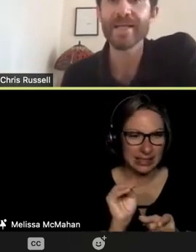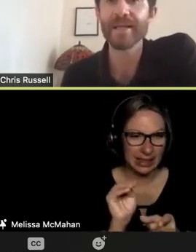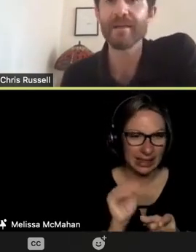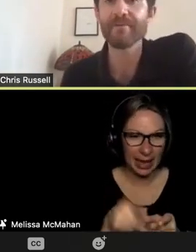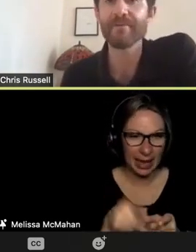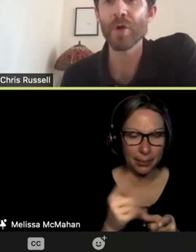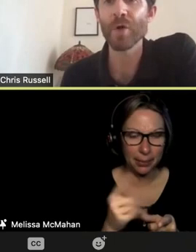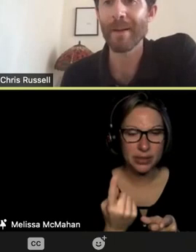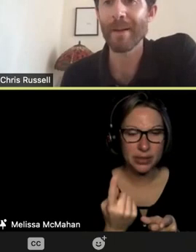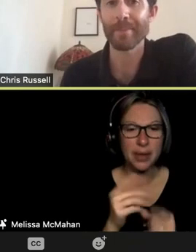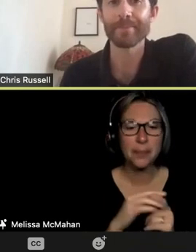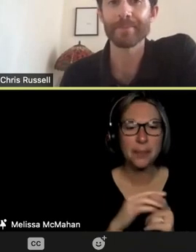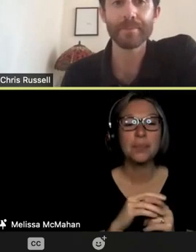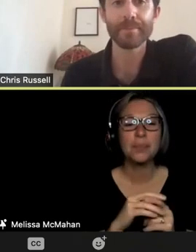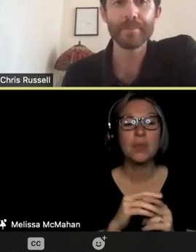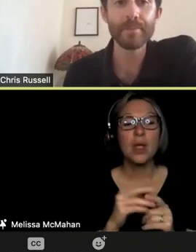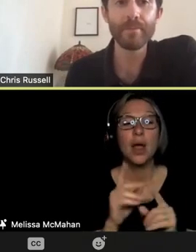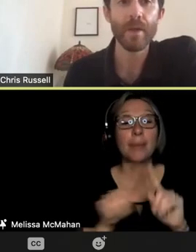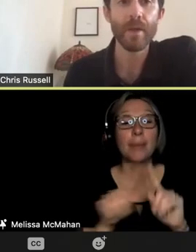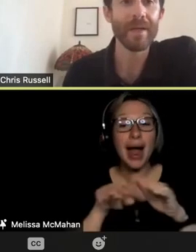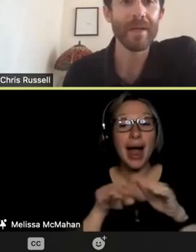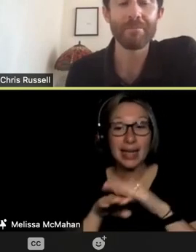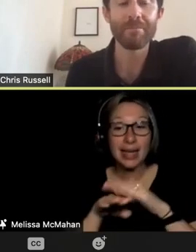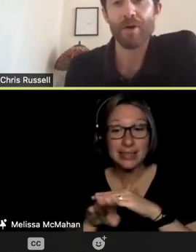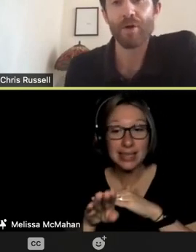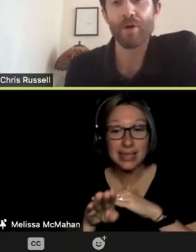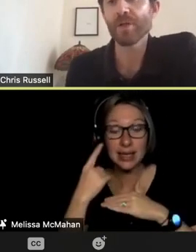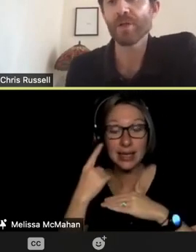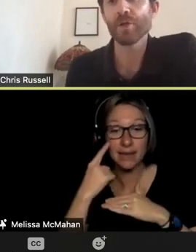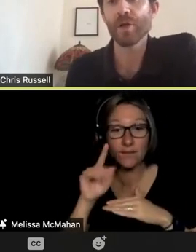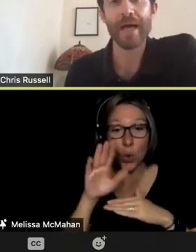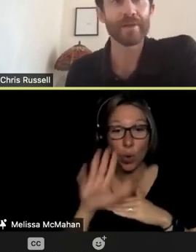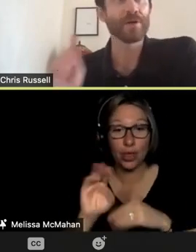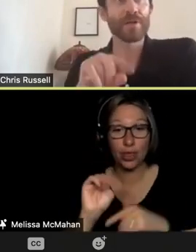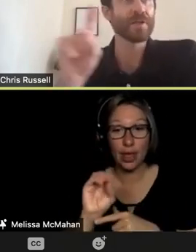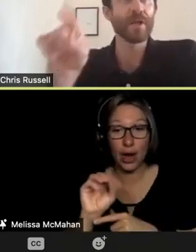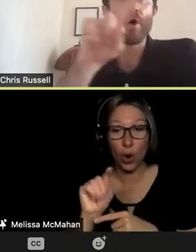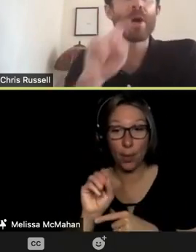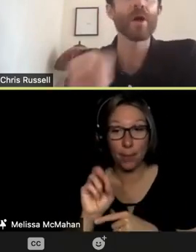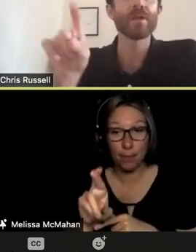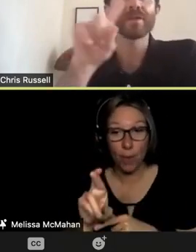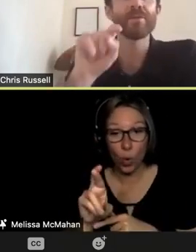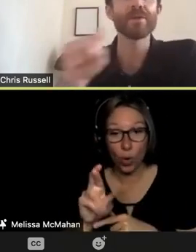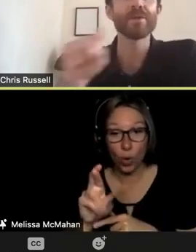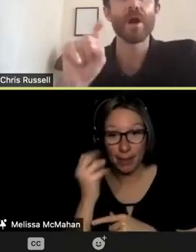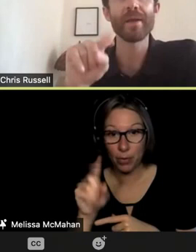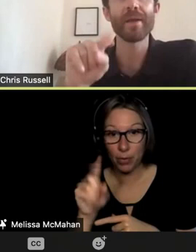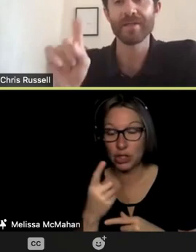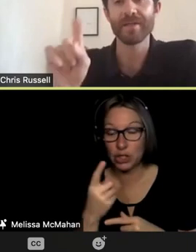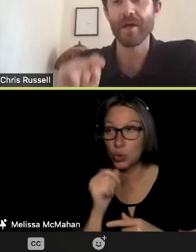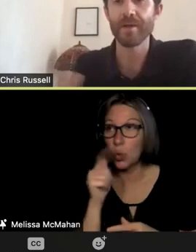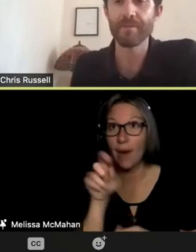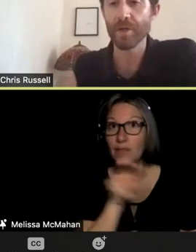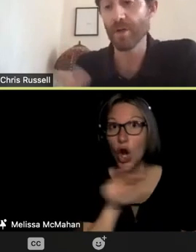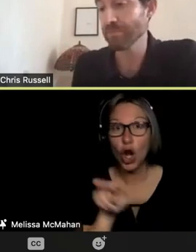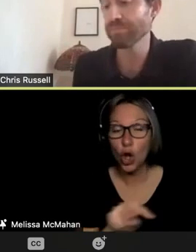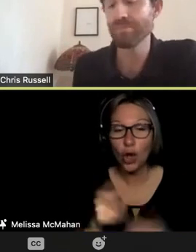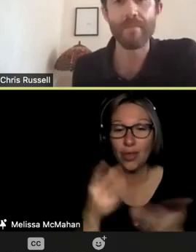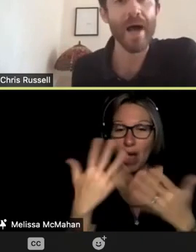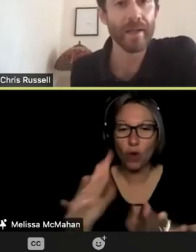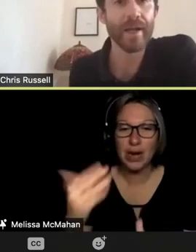but accessing it from motor memory, meaning they don't even need to look at it. They know where all the symbols are based